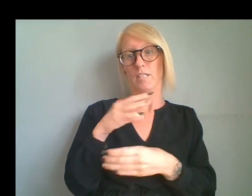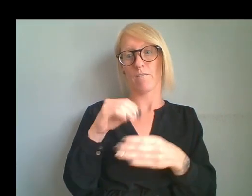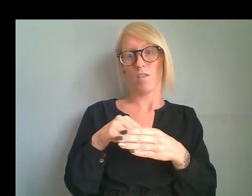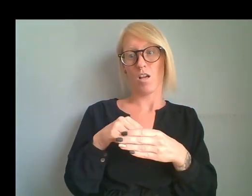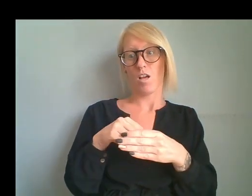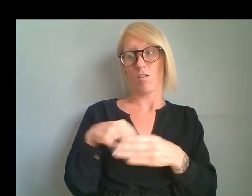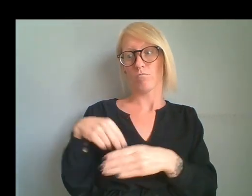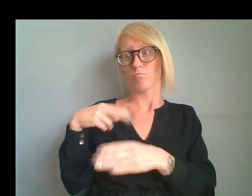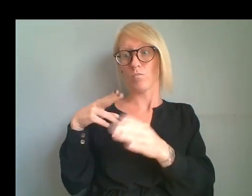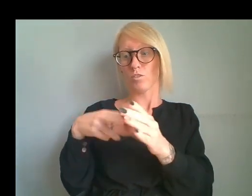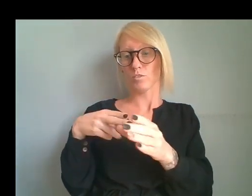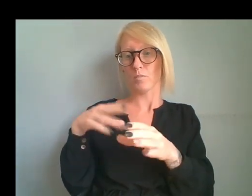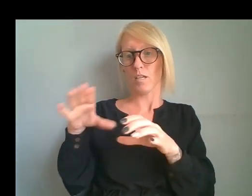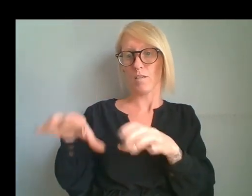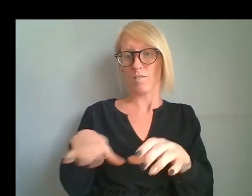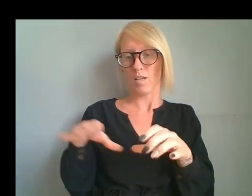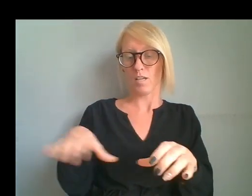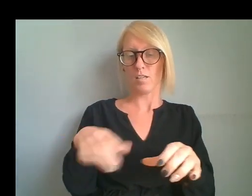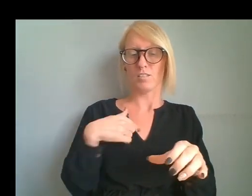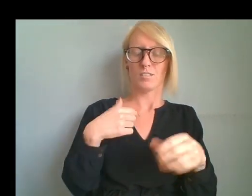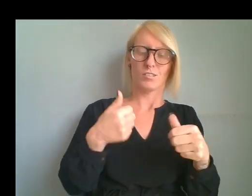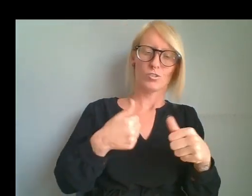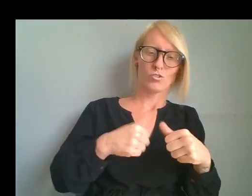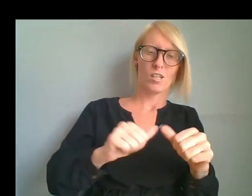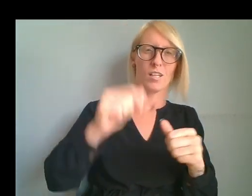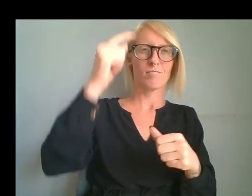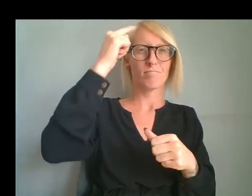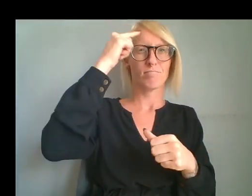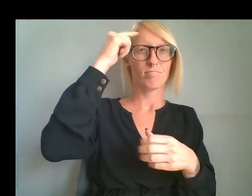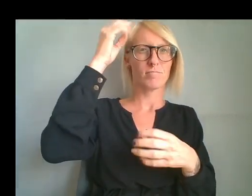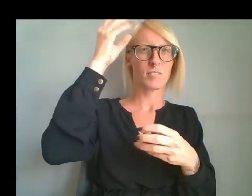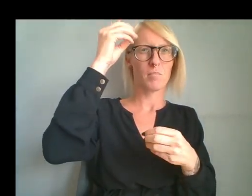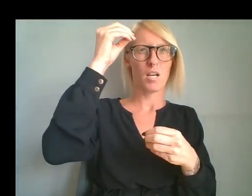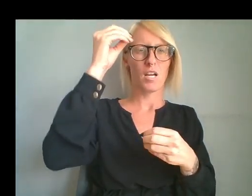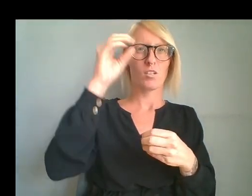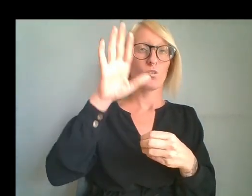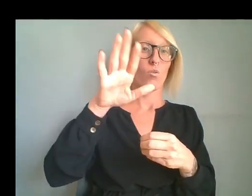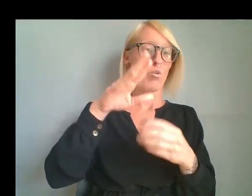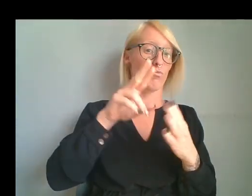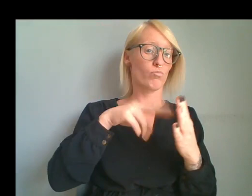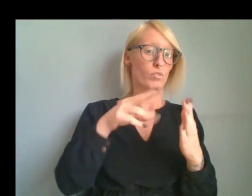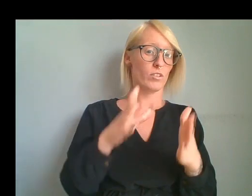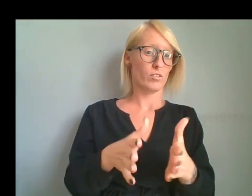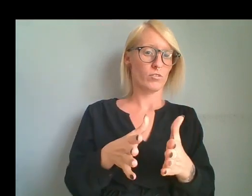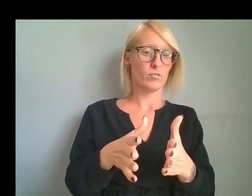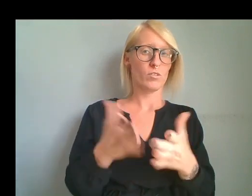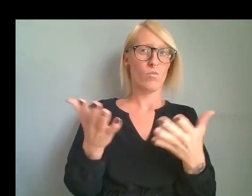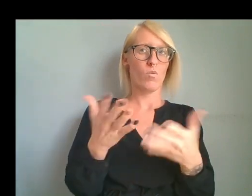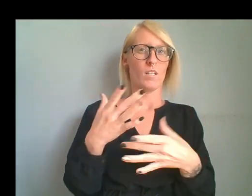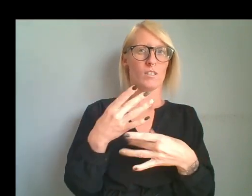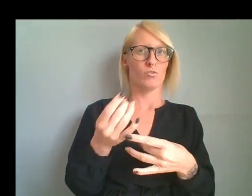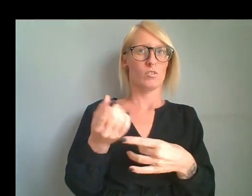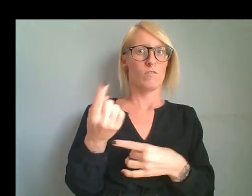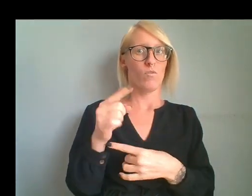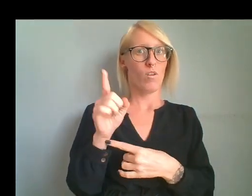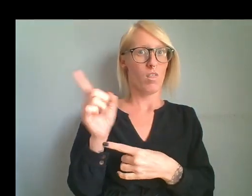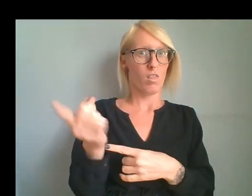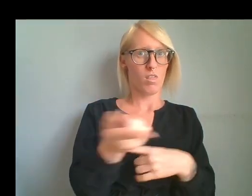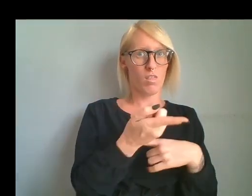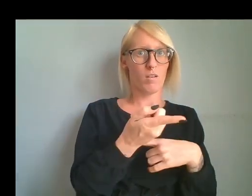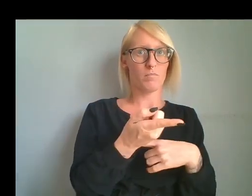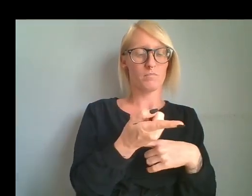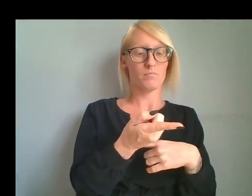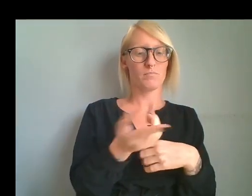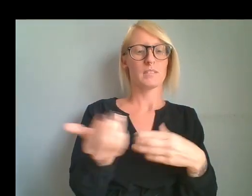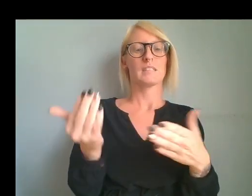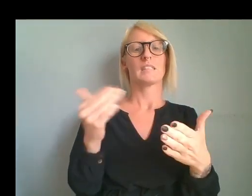event? So try to put yourself into the mind of your readers and see what's interesting to them. So again, just